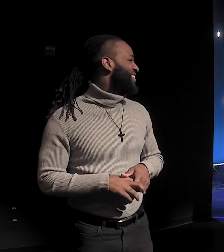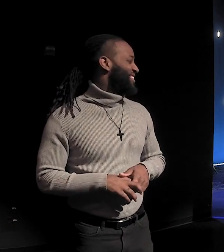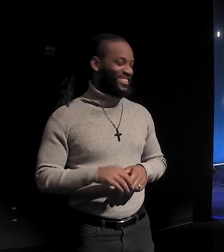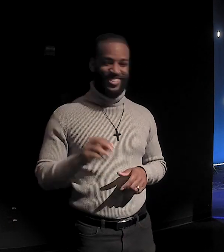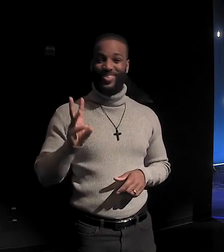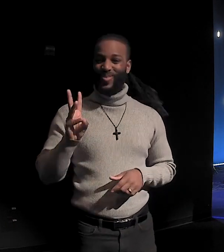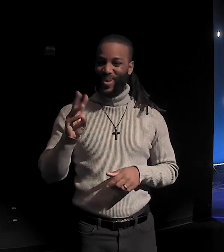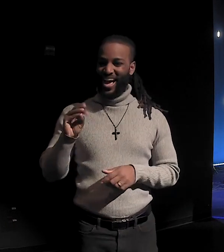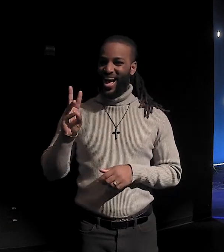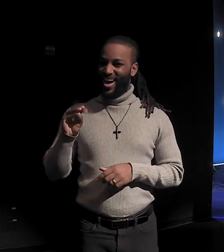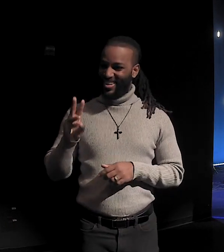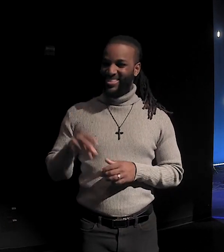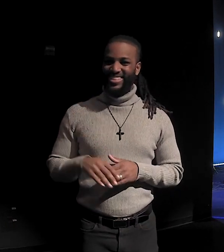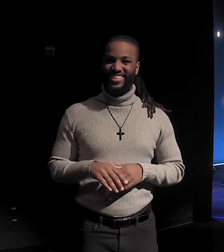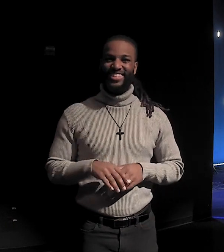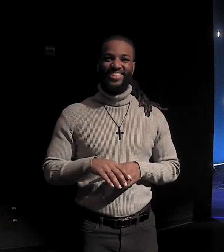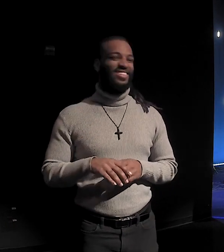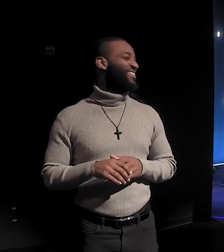Wow.